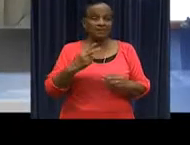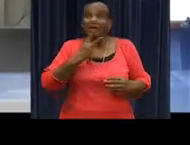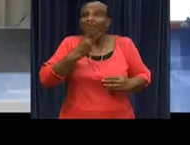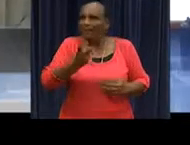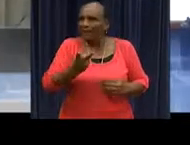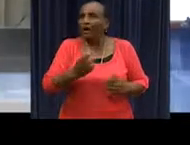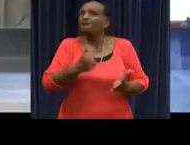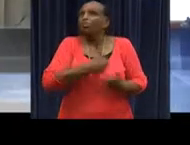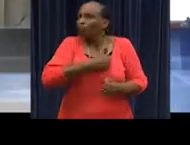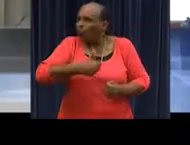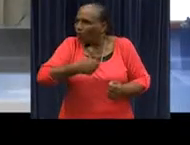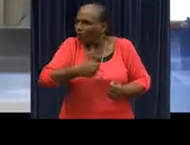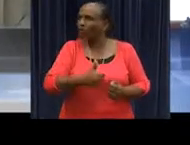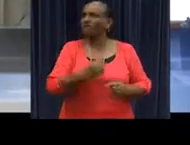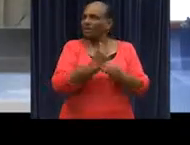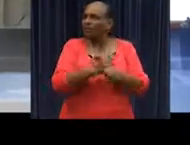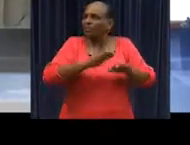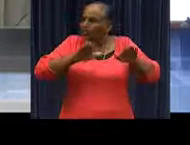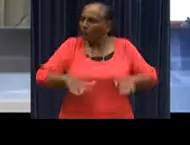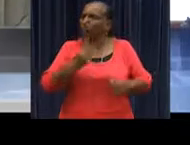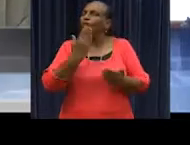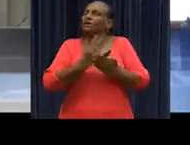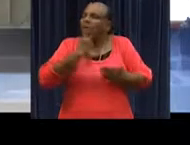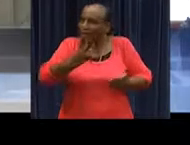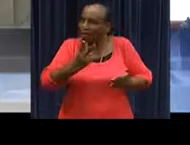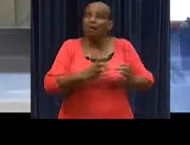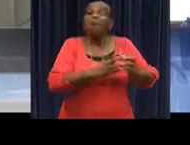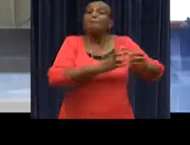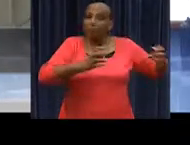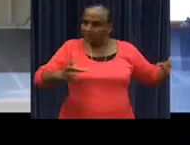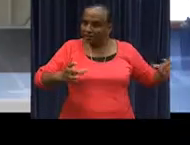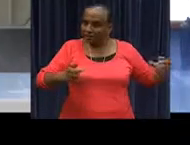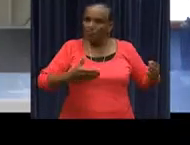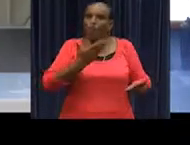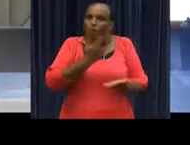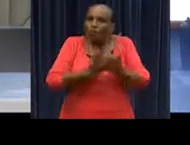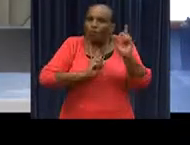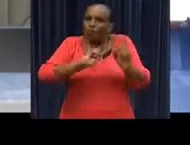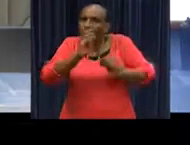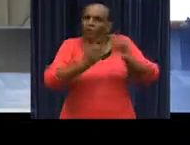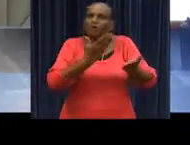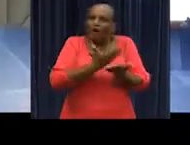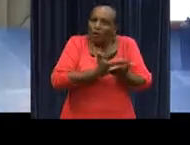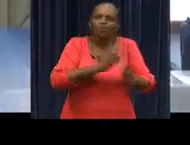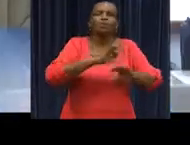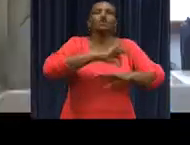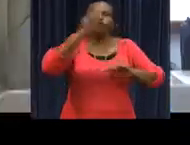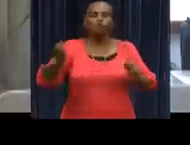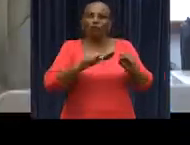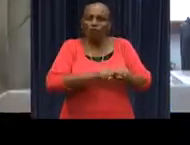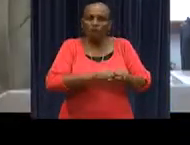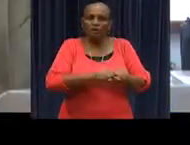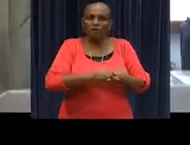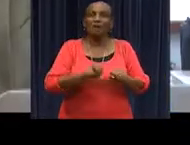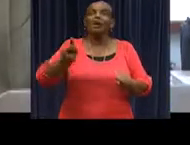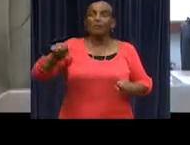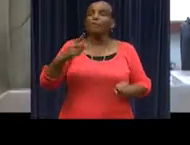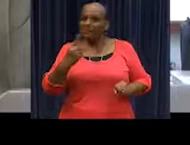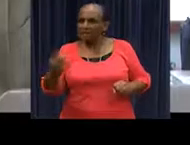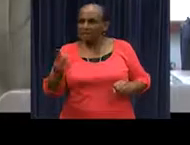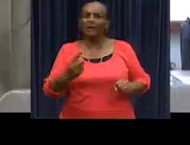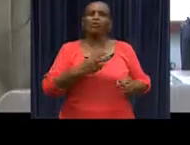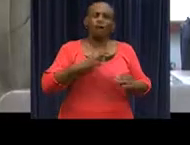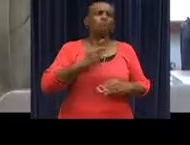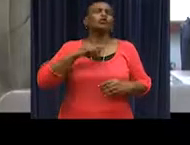rest should not be overlooked. It is necessary to keep the company together in good consultation healthy. Rabinder Parmisser at the same